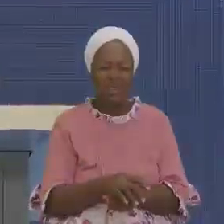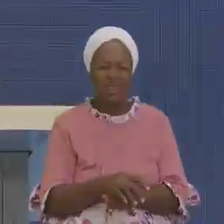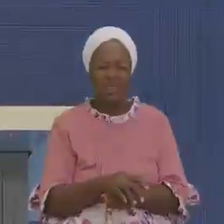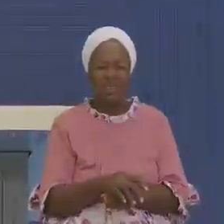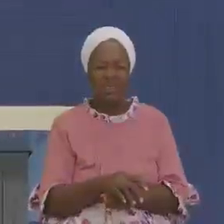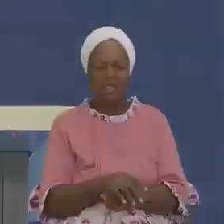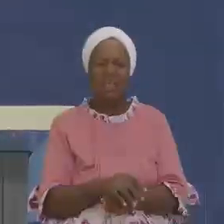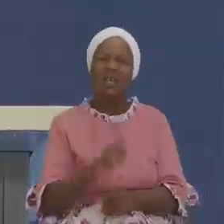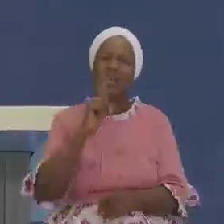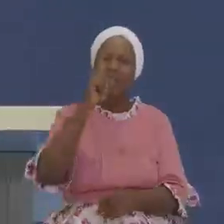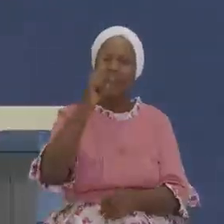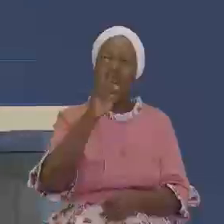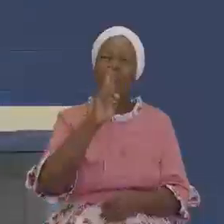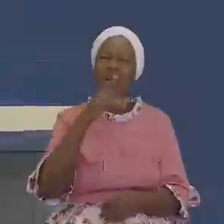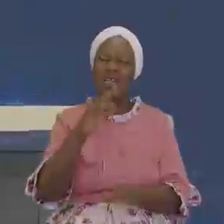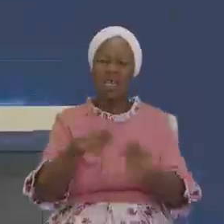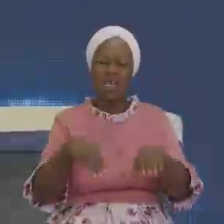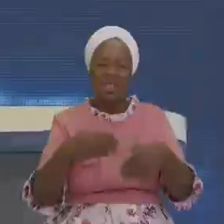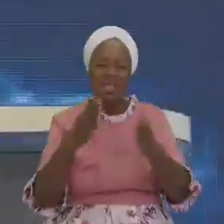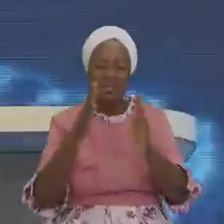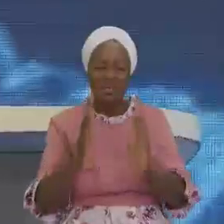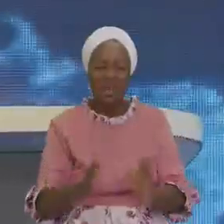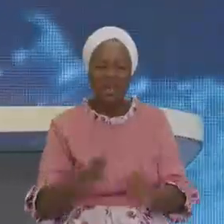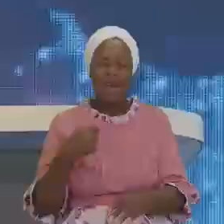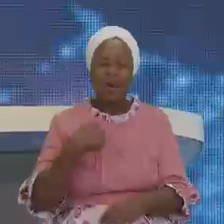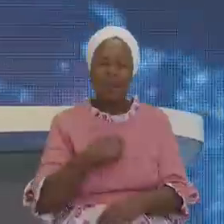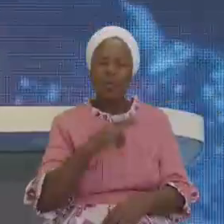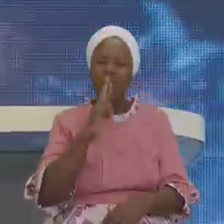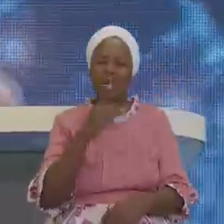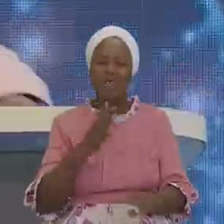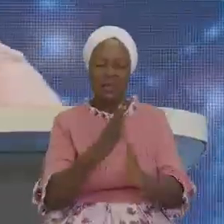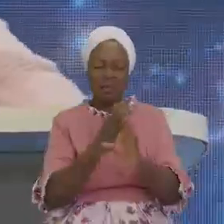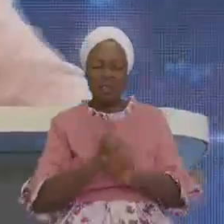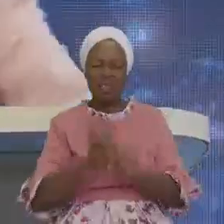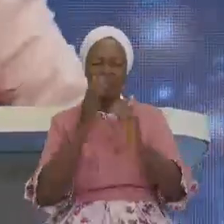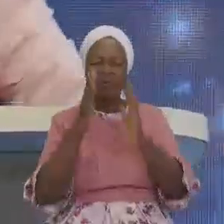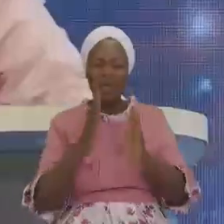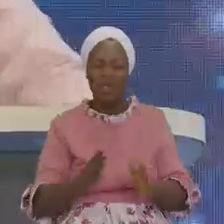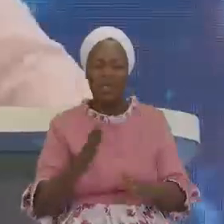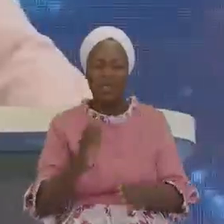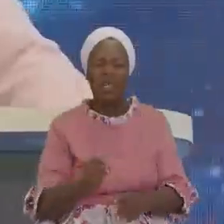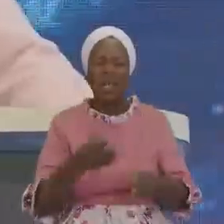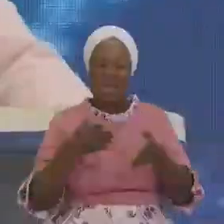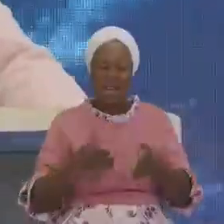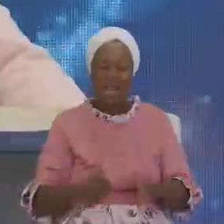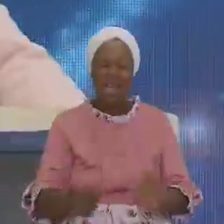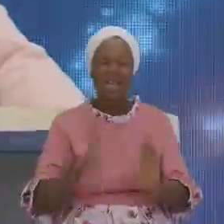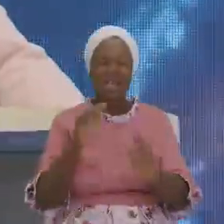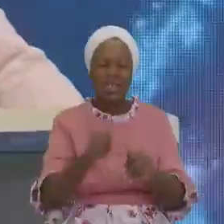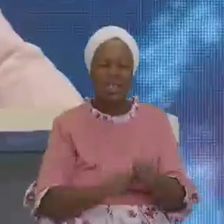You are the giver, we are the receivers. Let